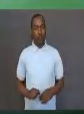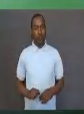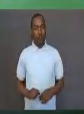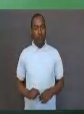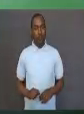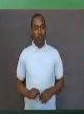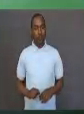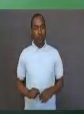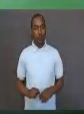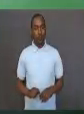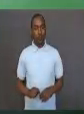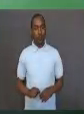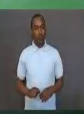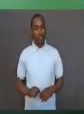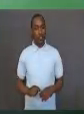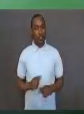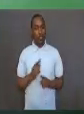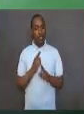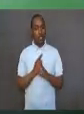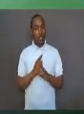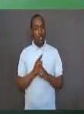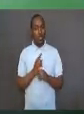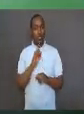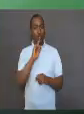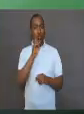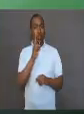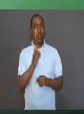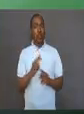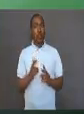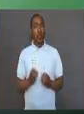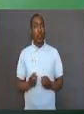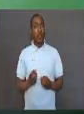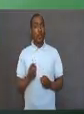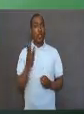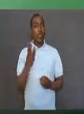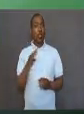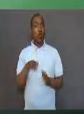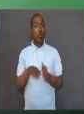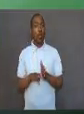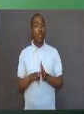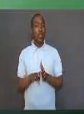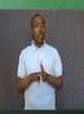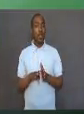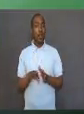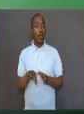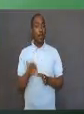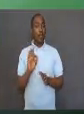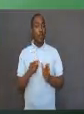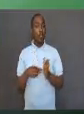While it is true that many bacteria are found in these